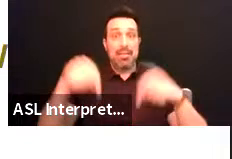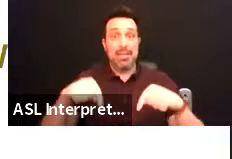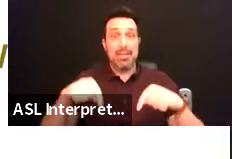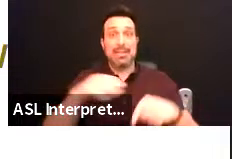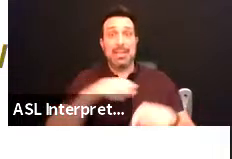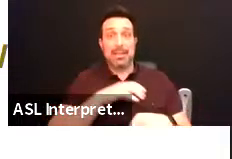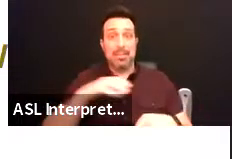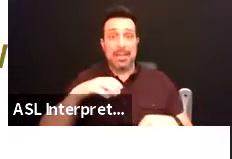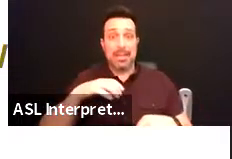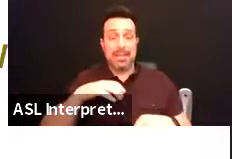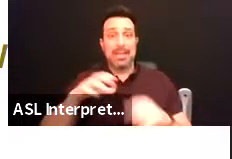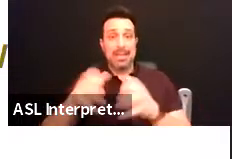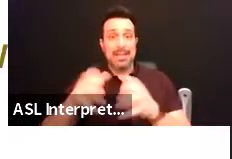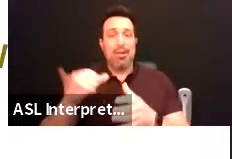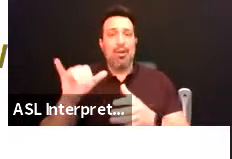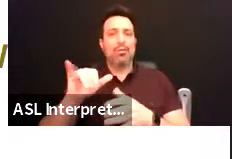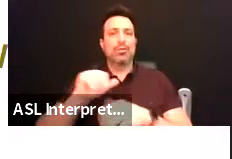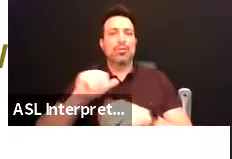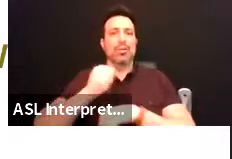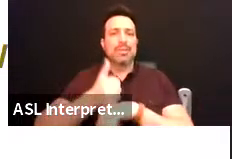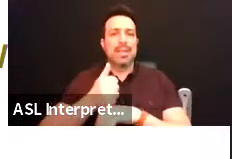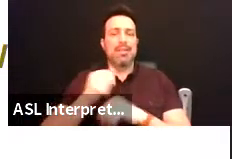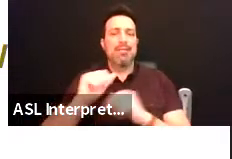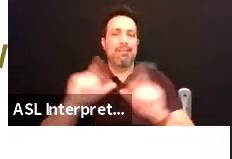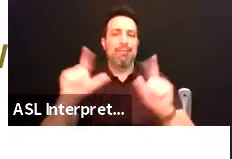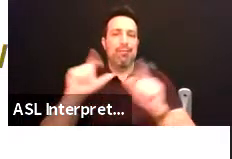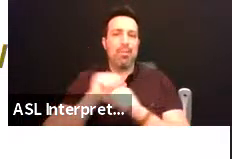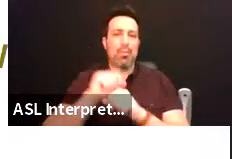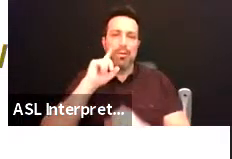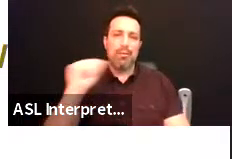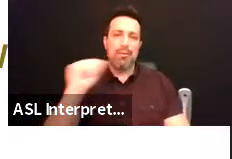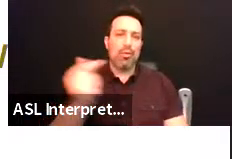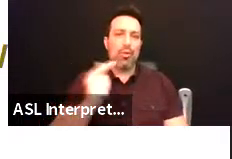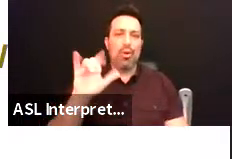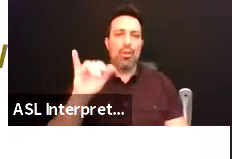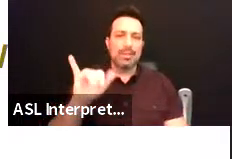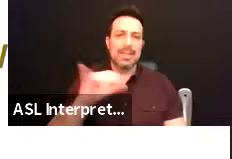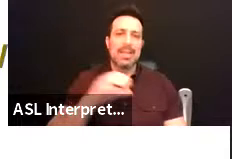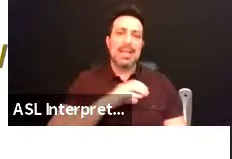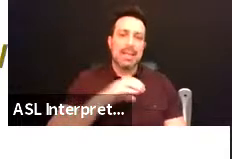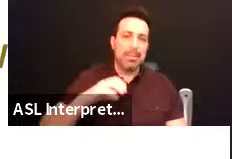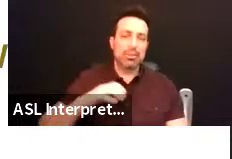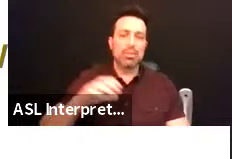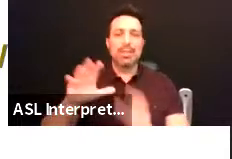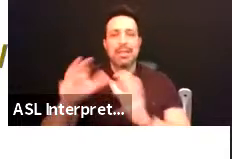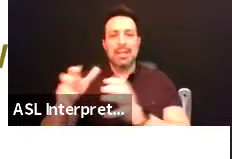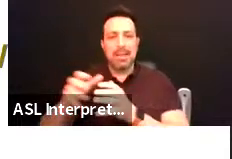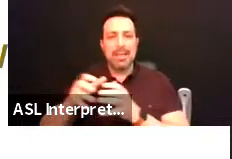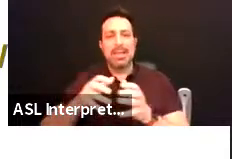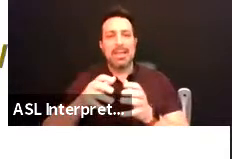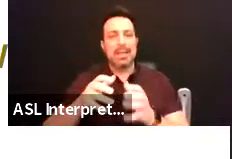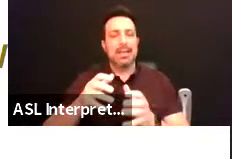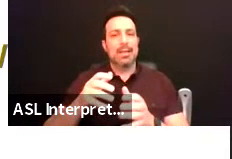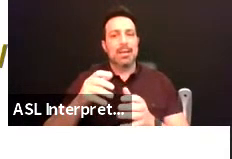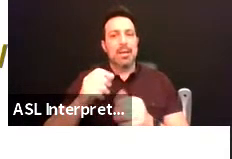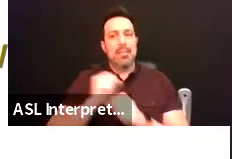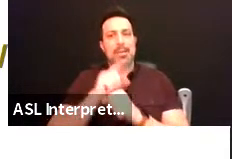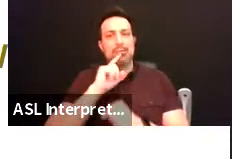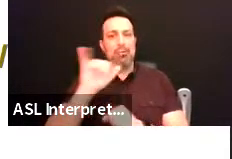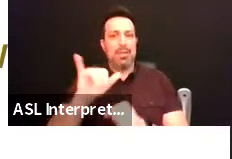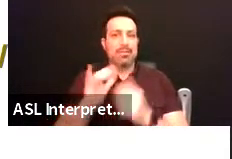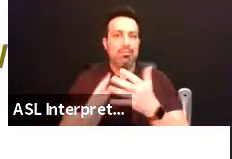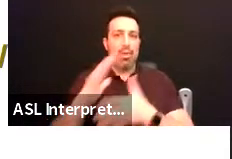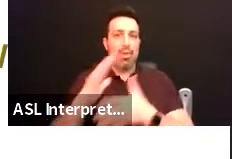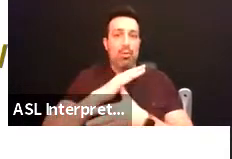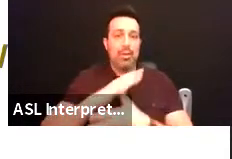as well as setting the framework for all city commissions and committees to have that be a priority.